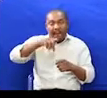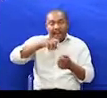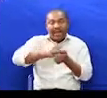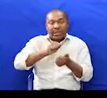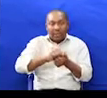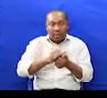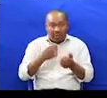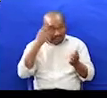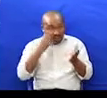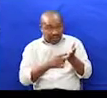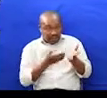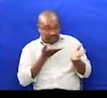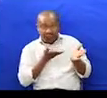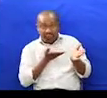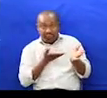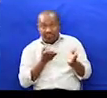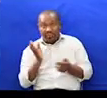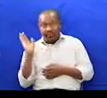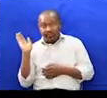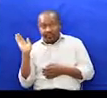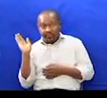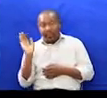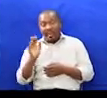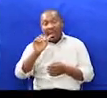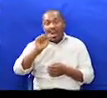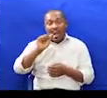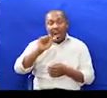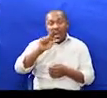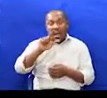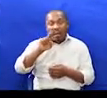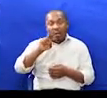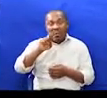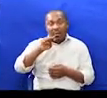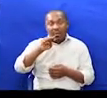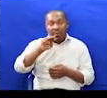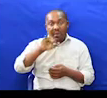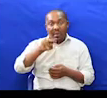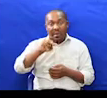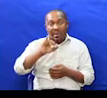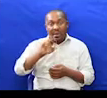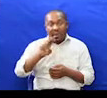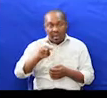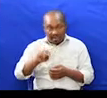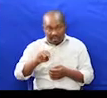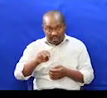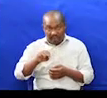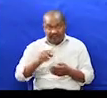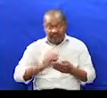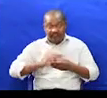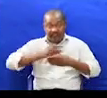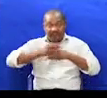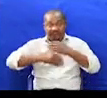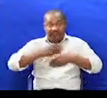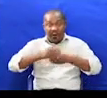foil is made up of aluminium atom. It is large in size.